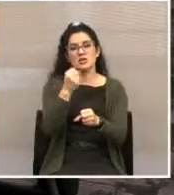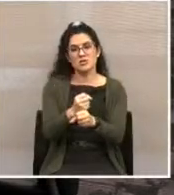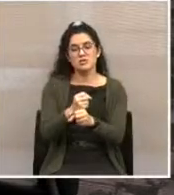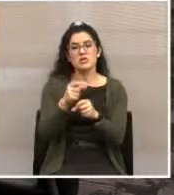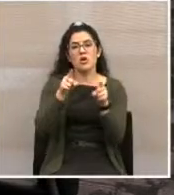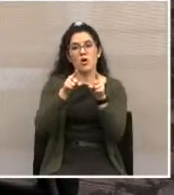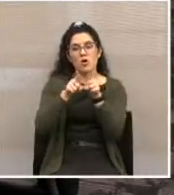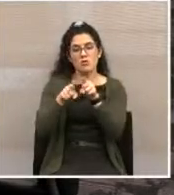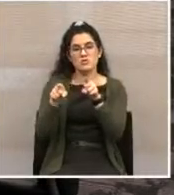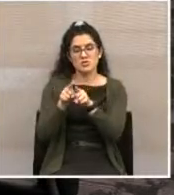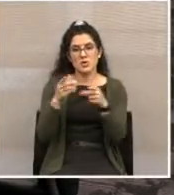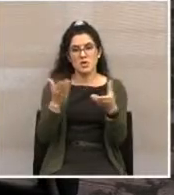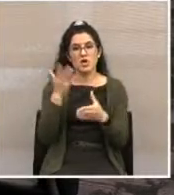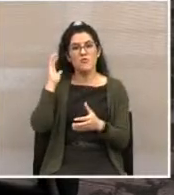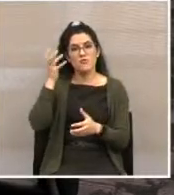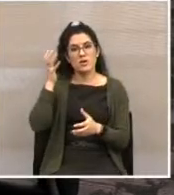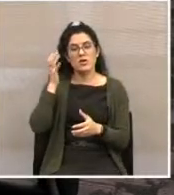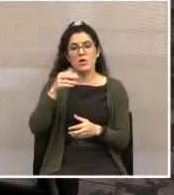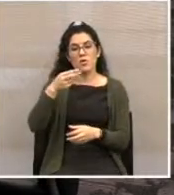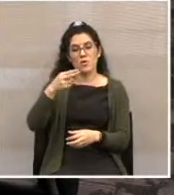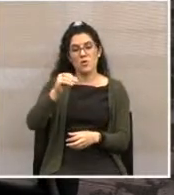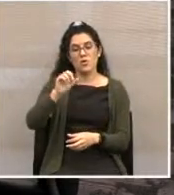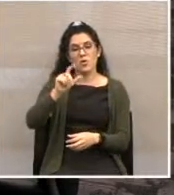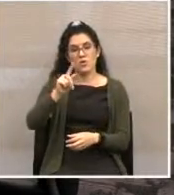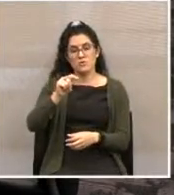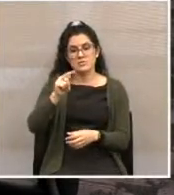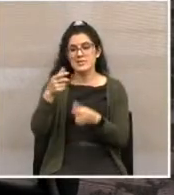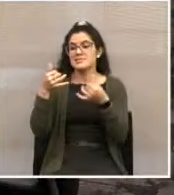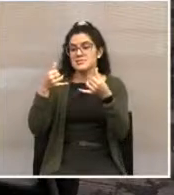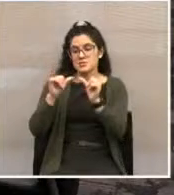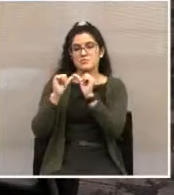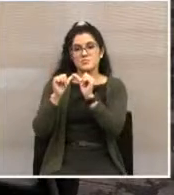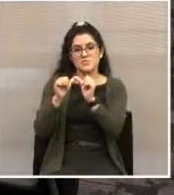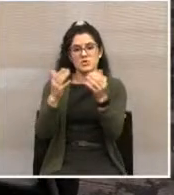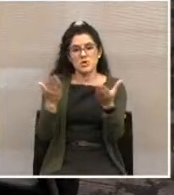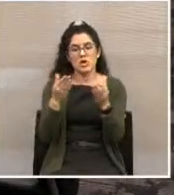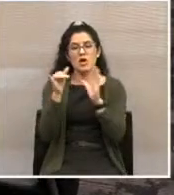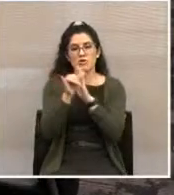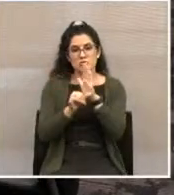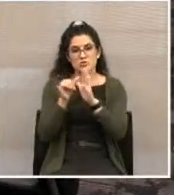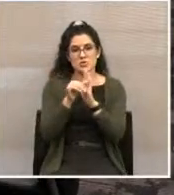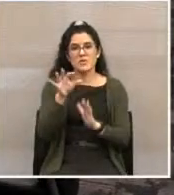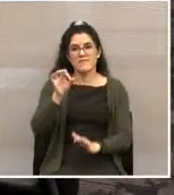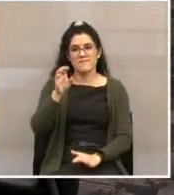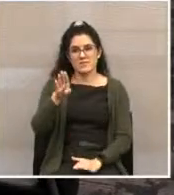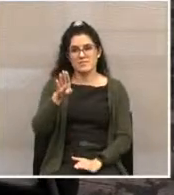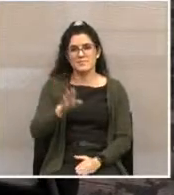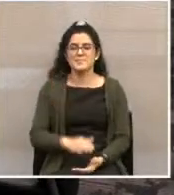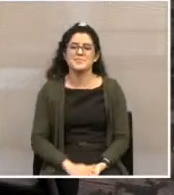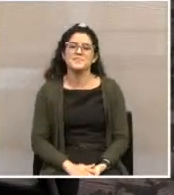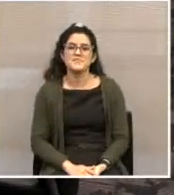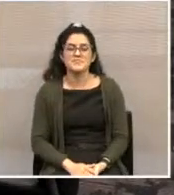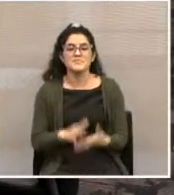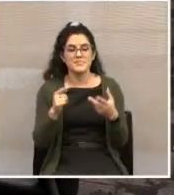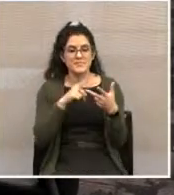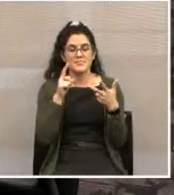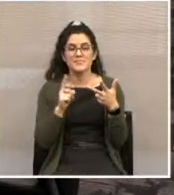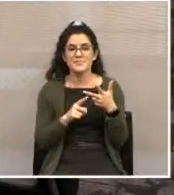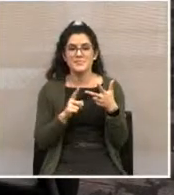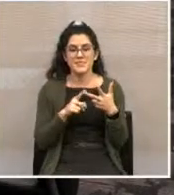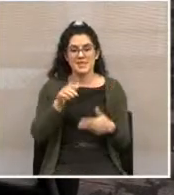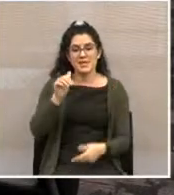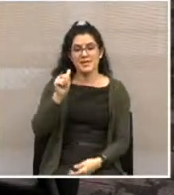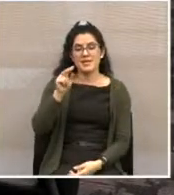radio host here in Florida and currently hosts a program on YouTube and Facebook. Next is